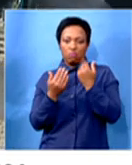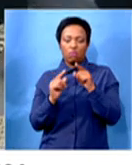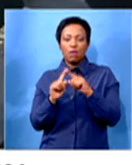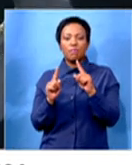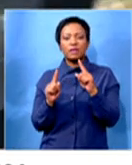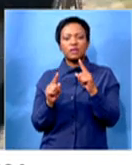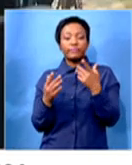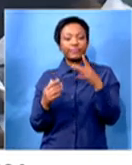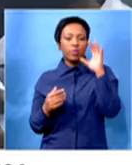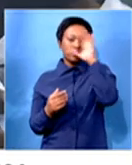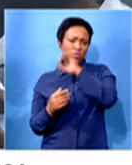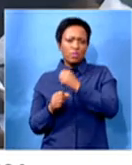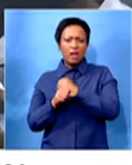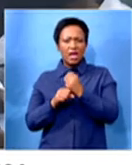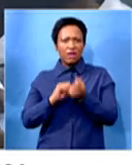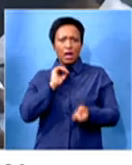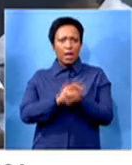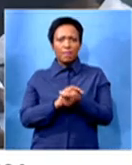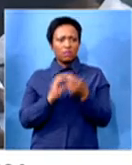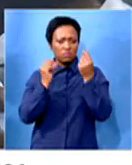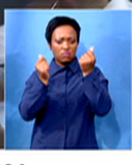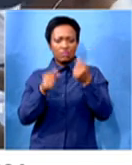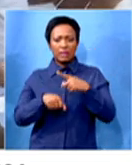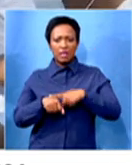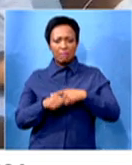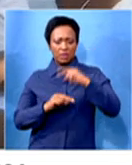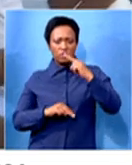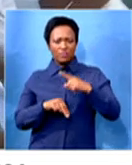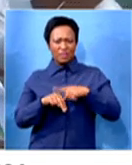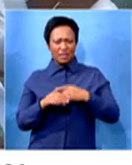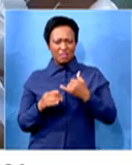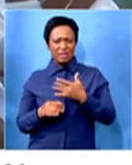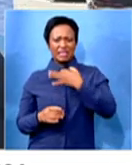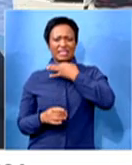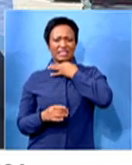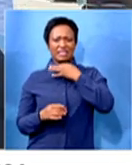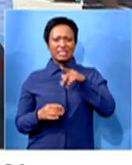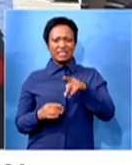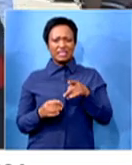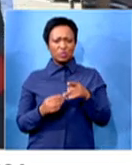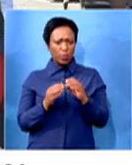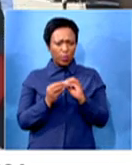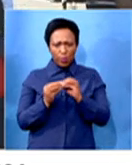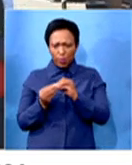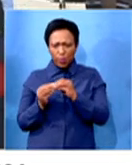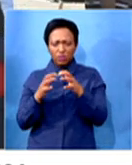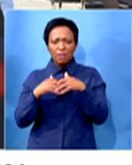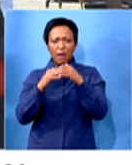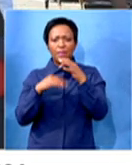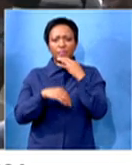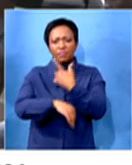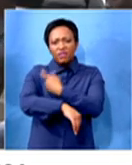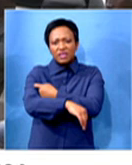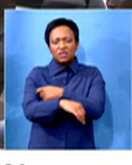this does not happen overnight. So there is such a race taking place in the world to get this vaccine. The fear